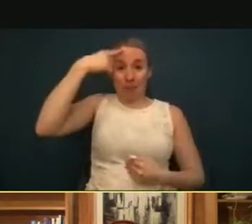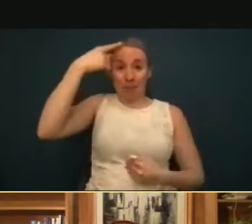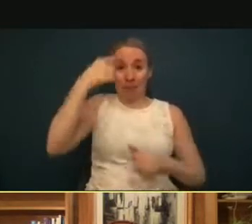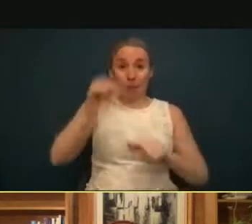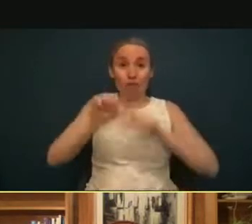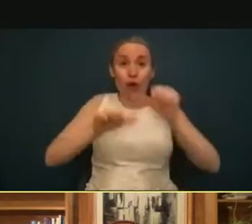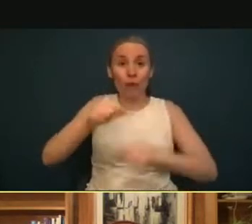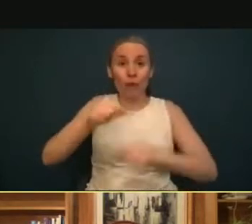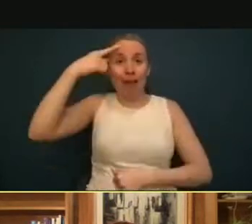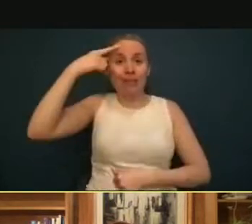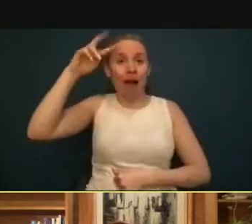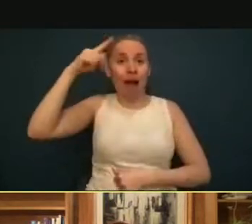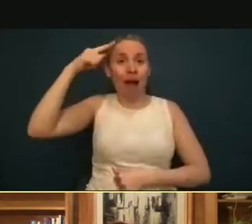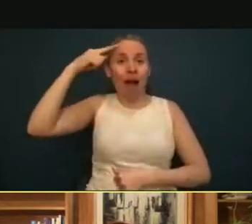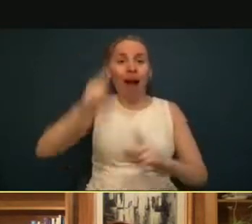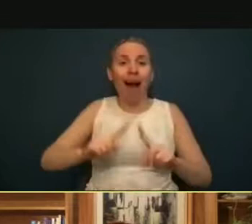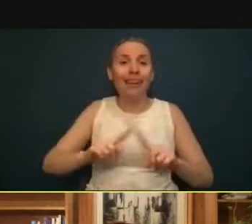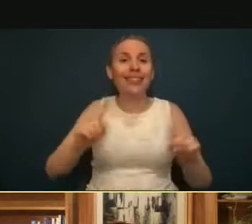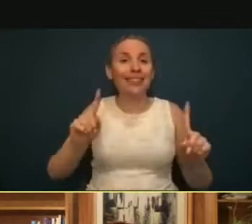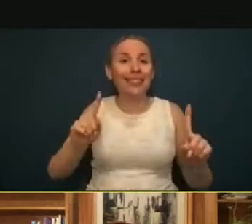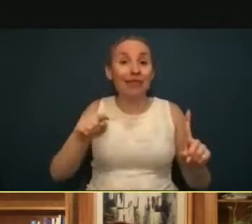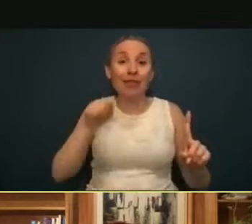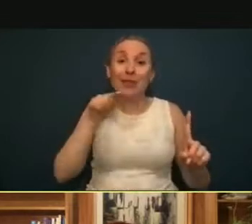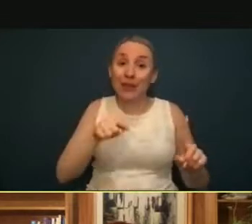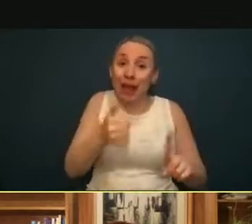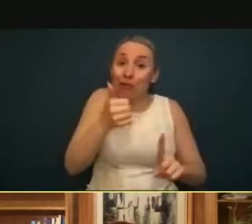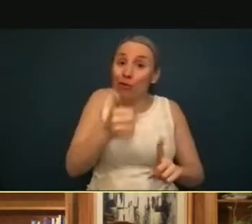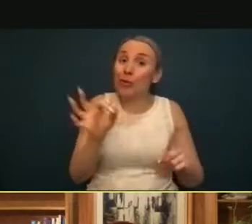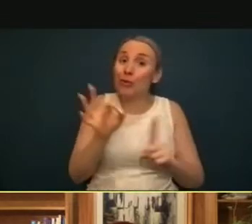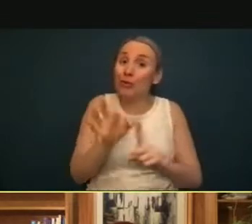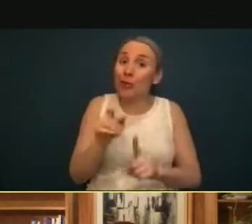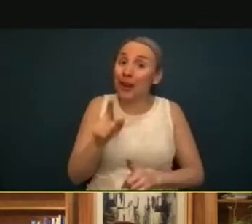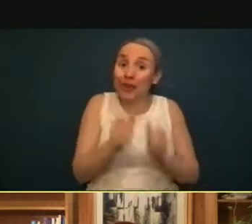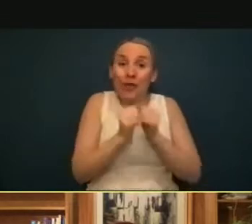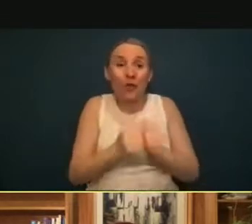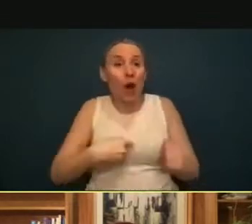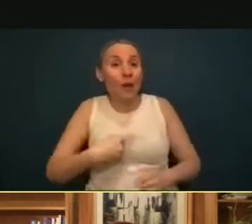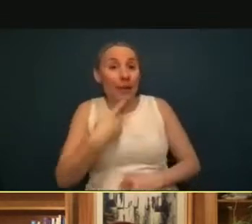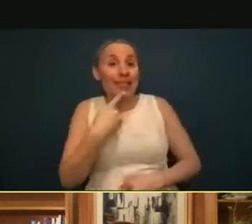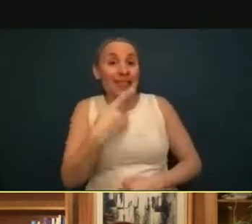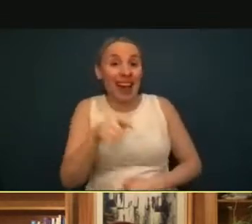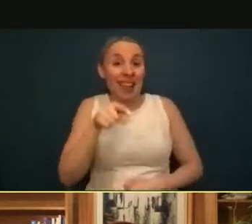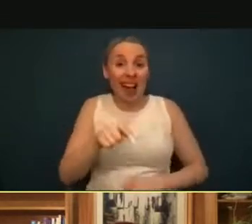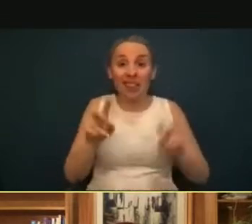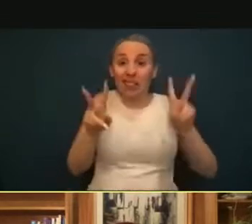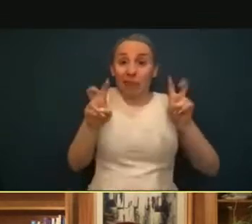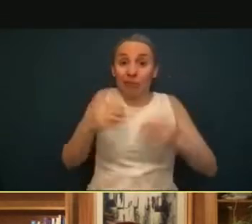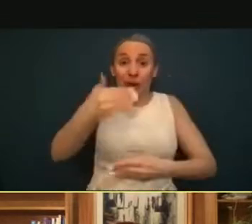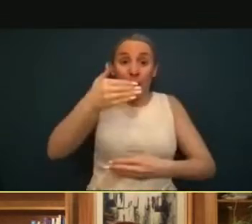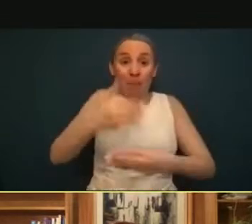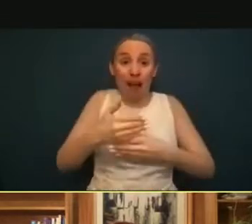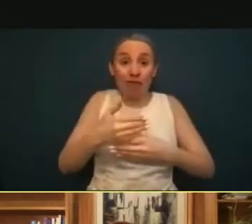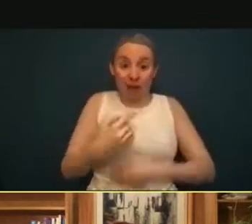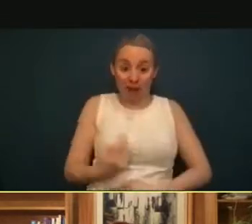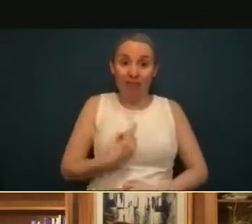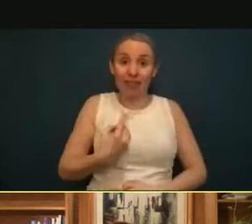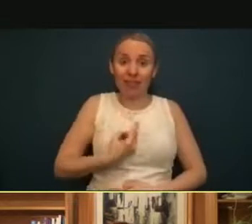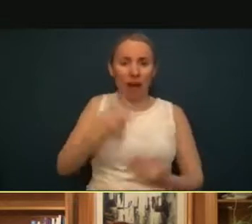differently. So I think that's something worth sharing as a barrier personally,